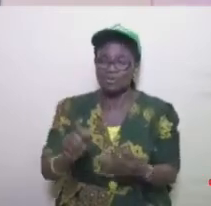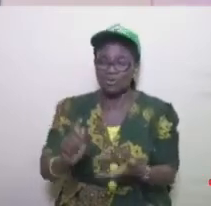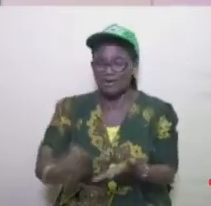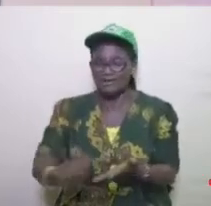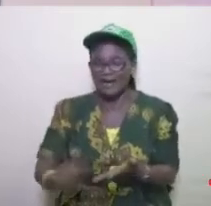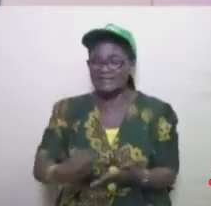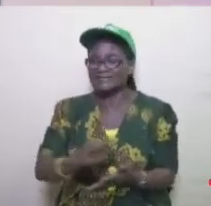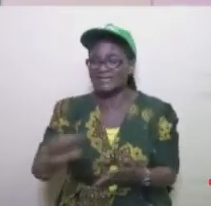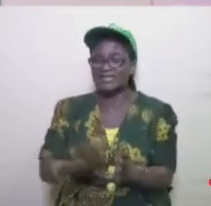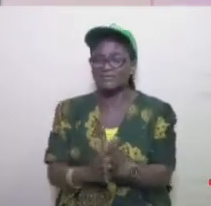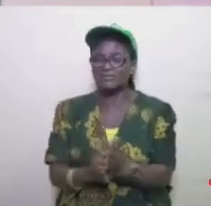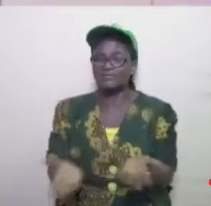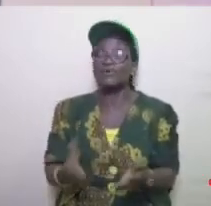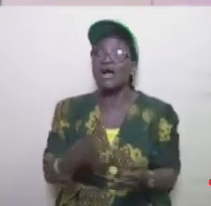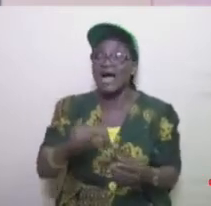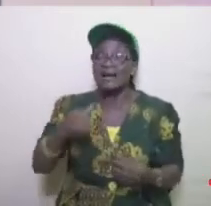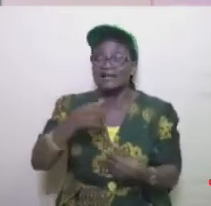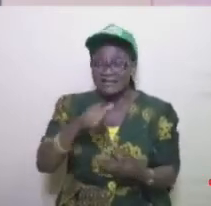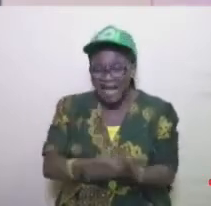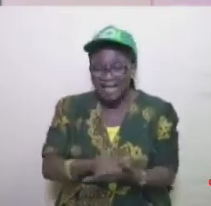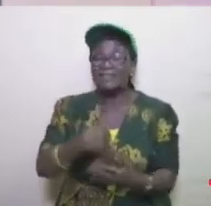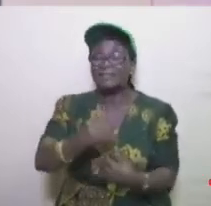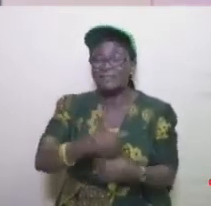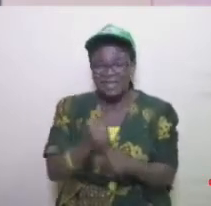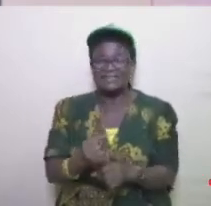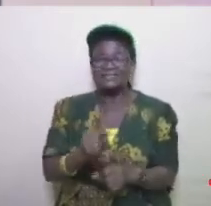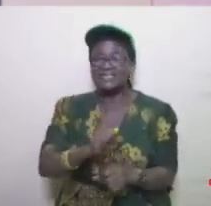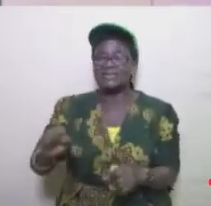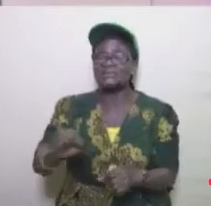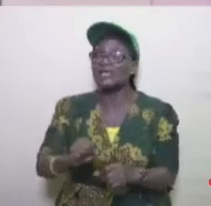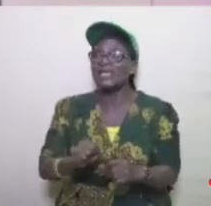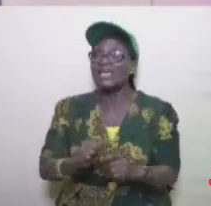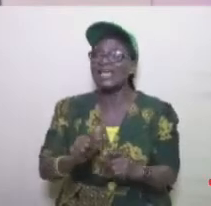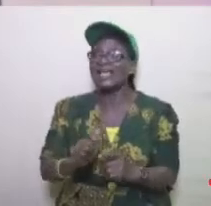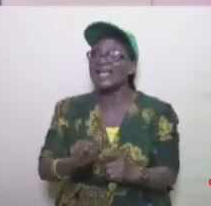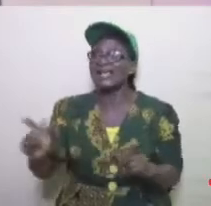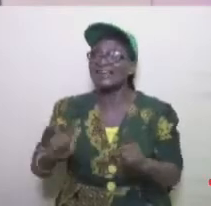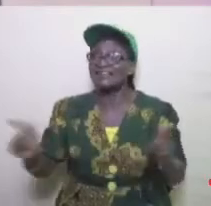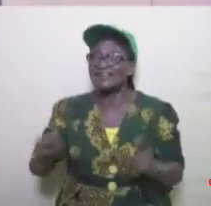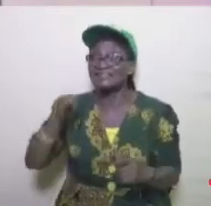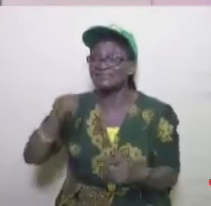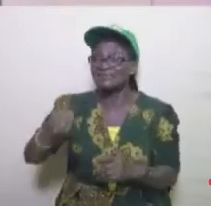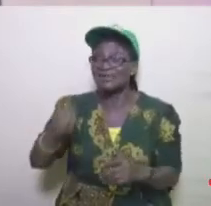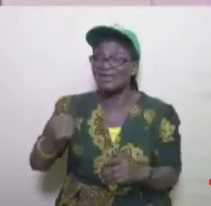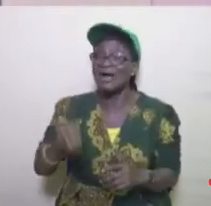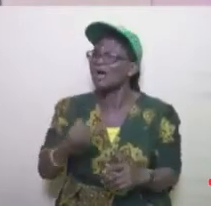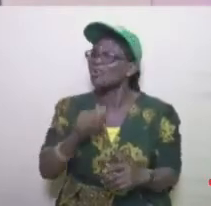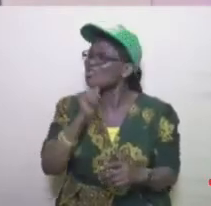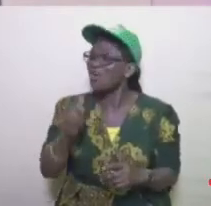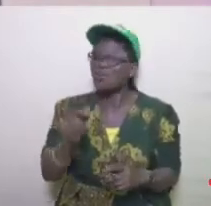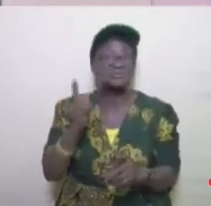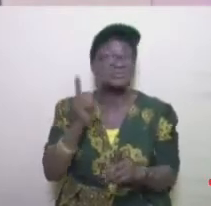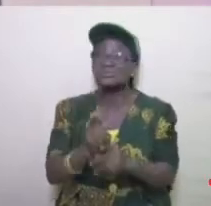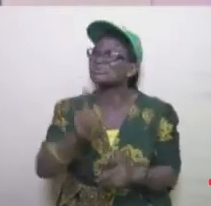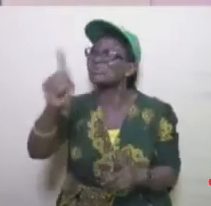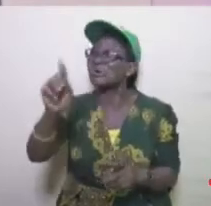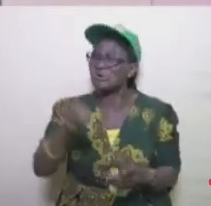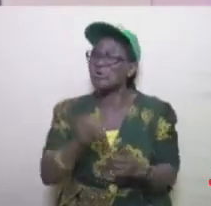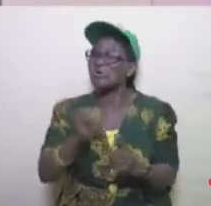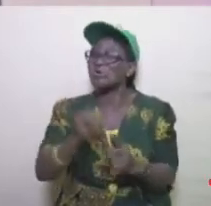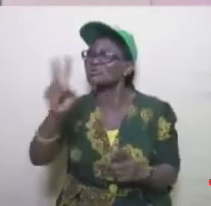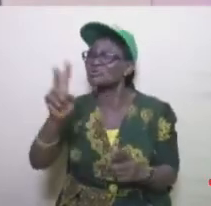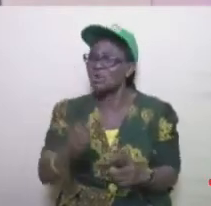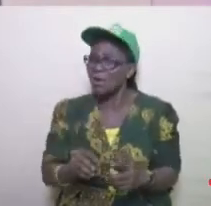a multi-millionaire. One book, not two, not three, not four, not ten.